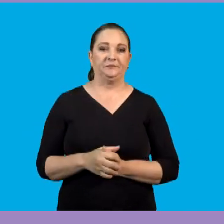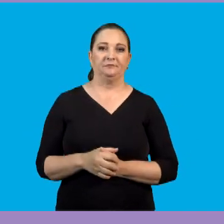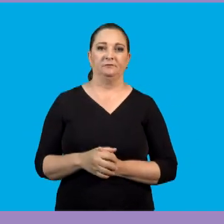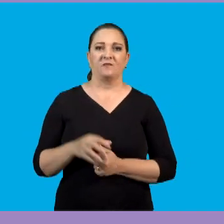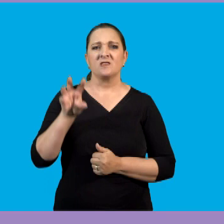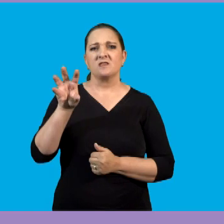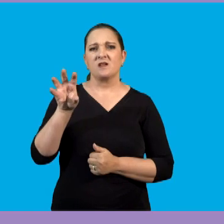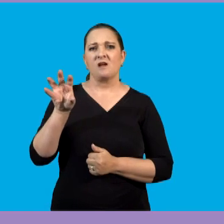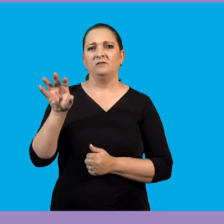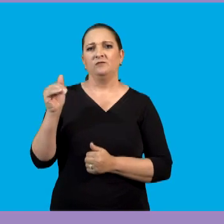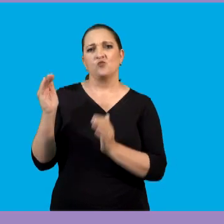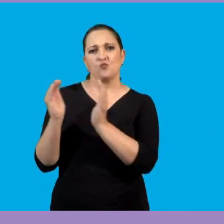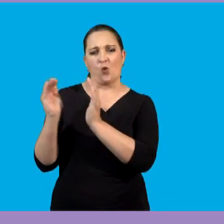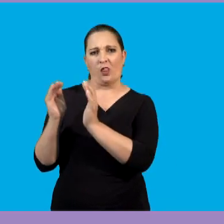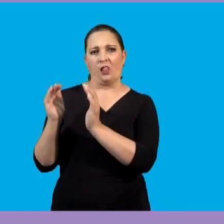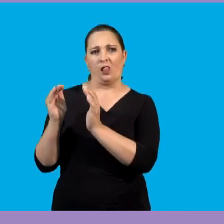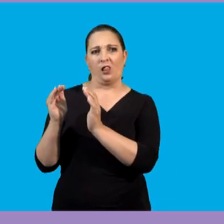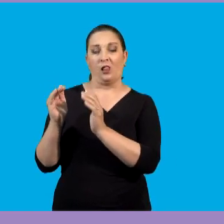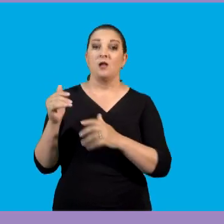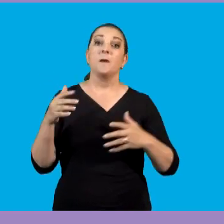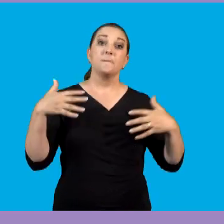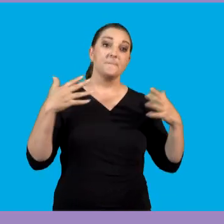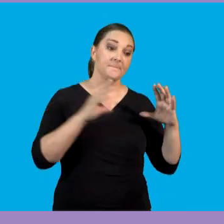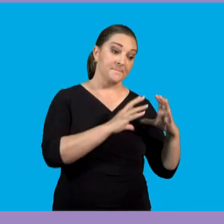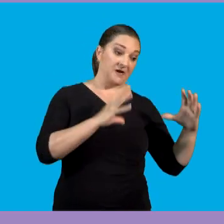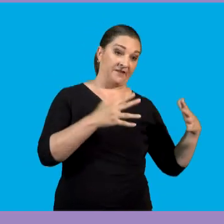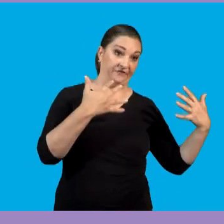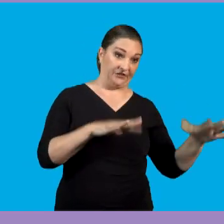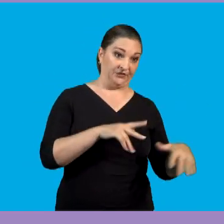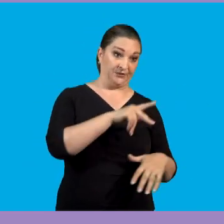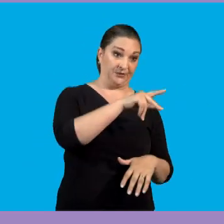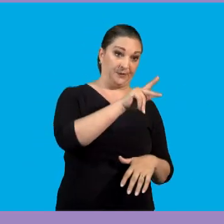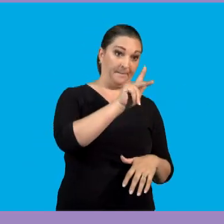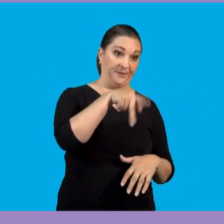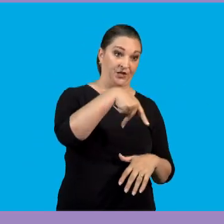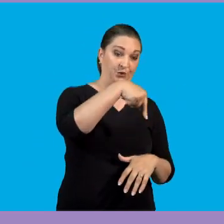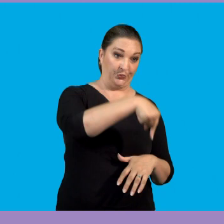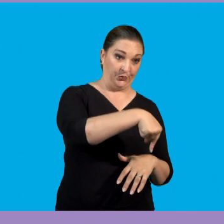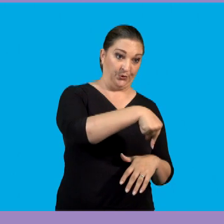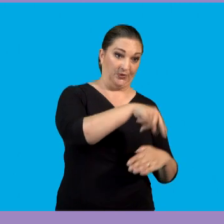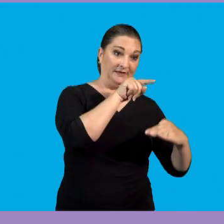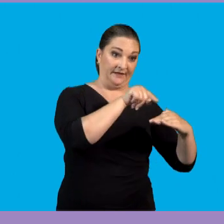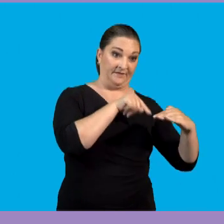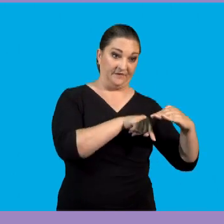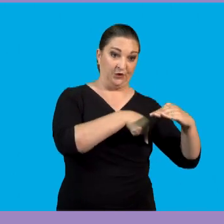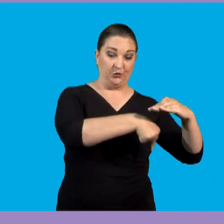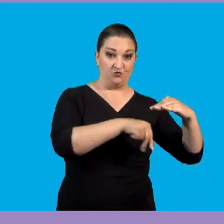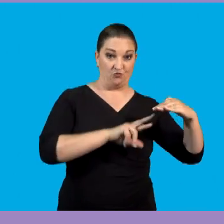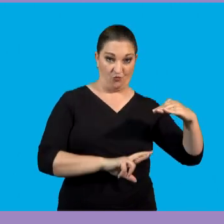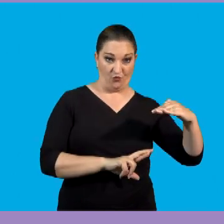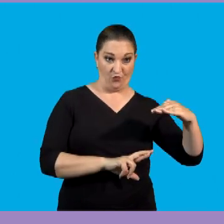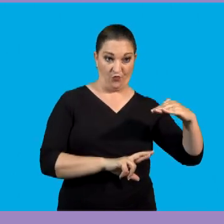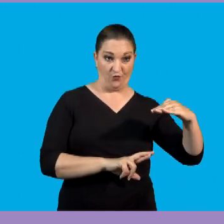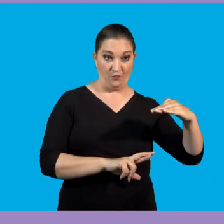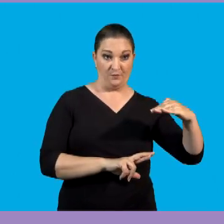similar. So in the smaller triangle, so in the bigger triangle, we saw that we took PQ and we divided it by